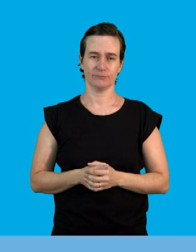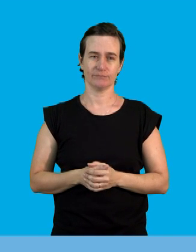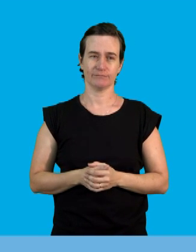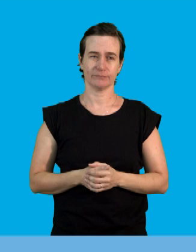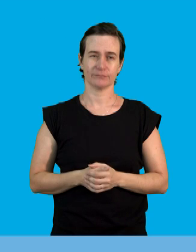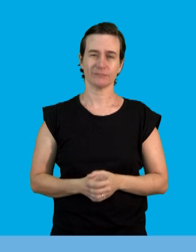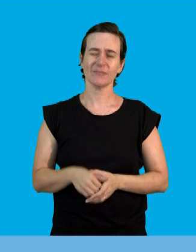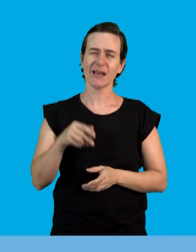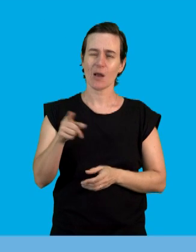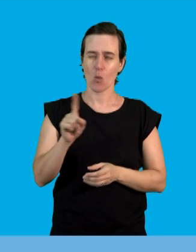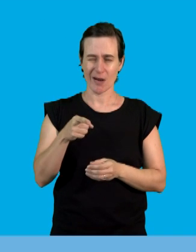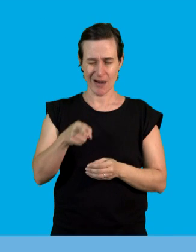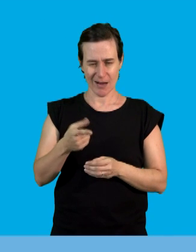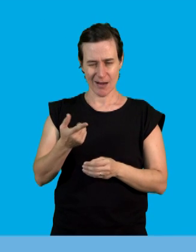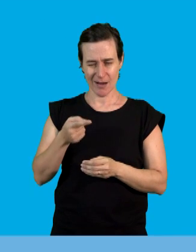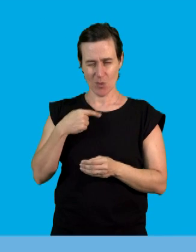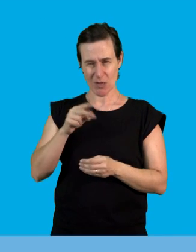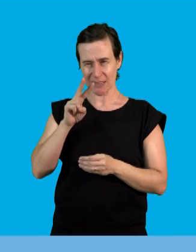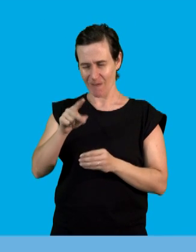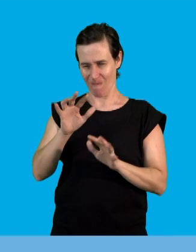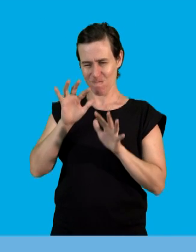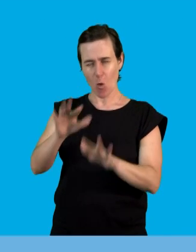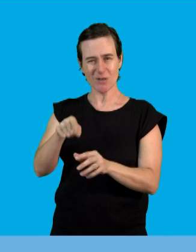Now, continuing with the effects of these forces.